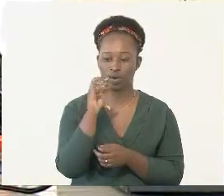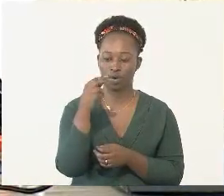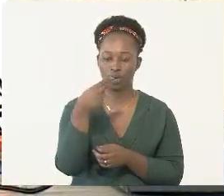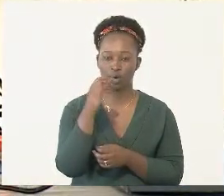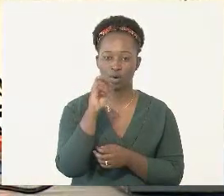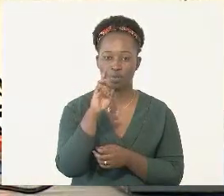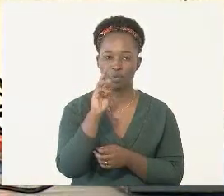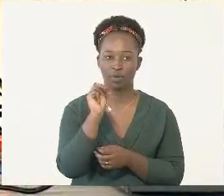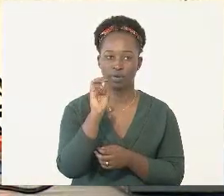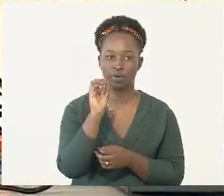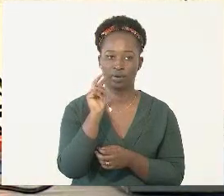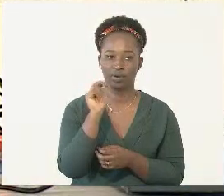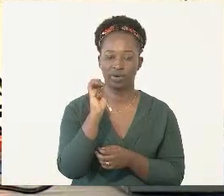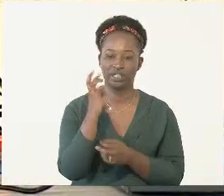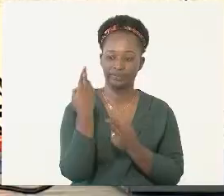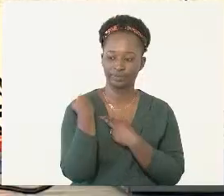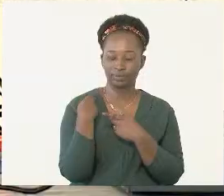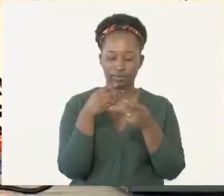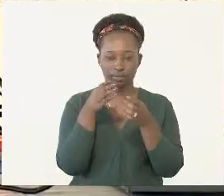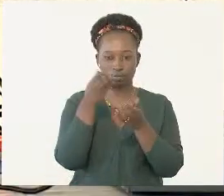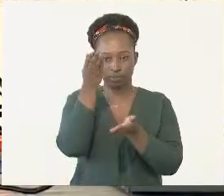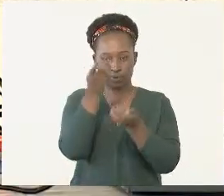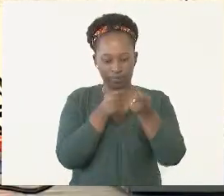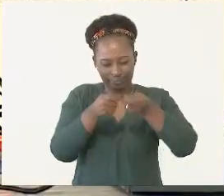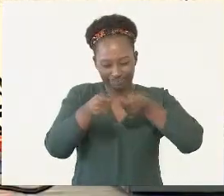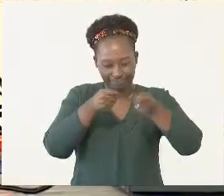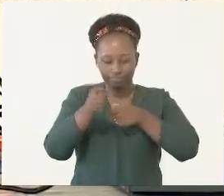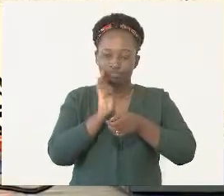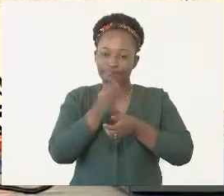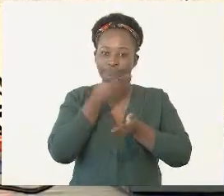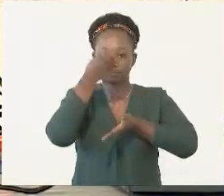for water balance